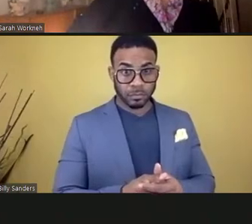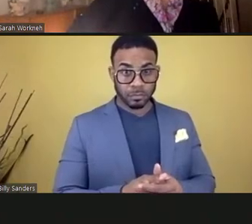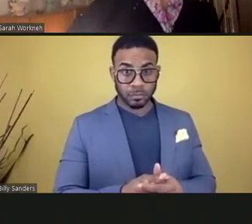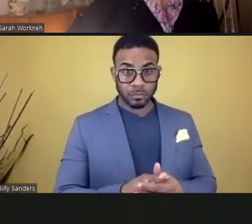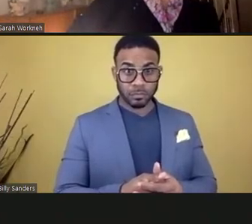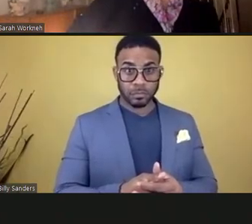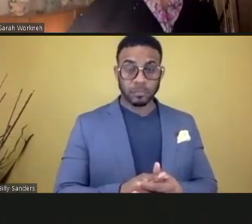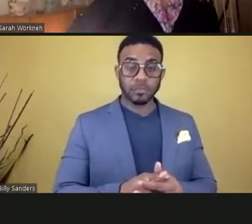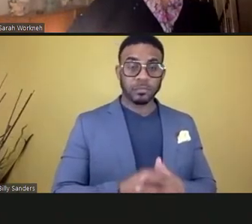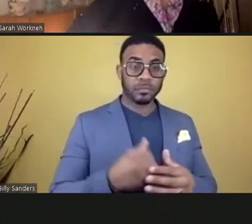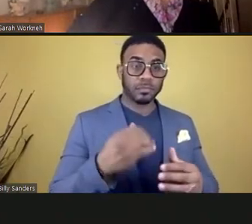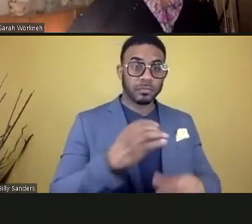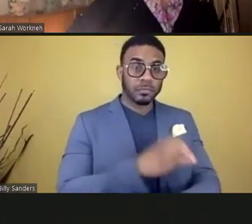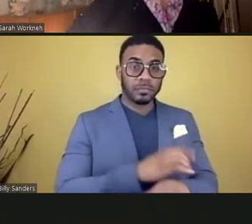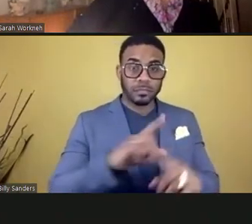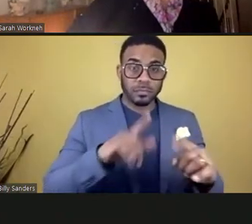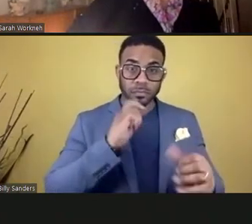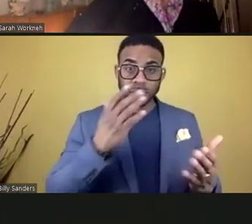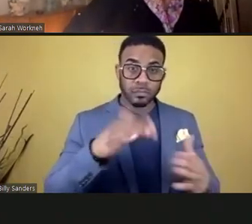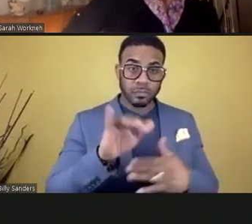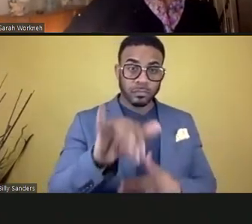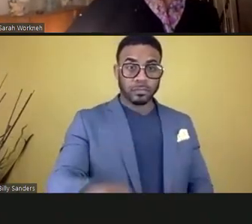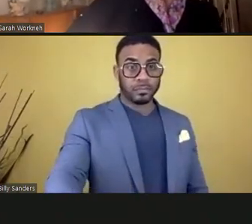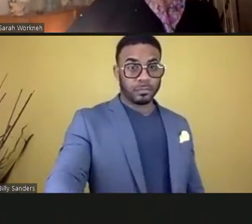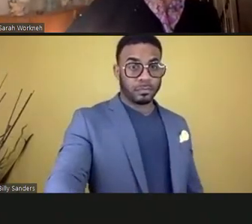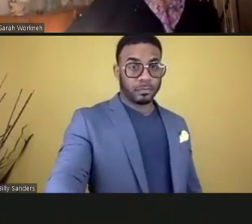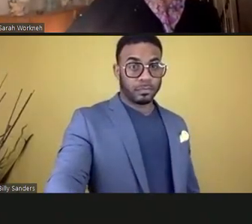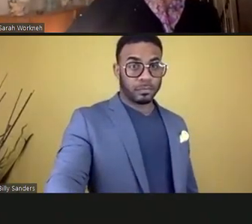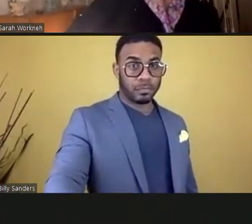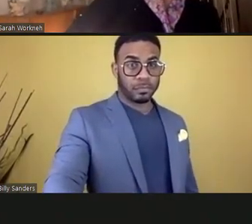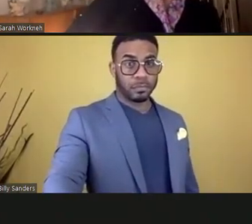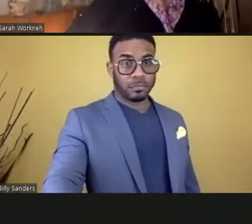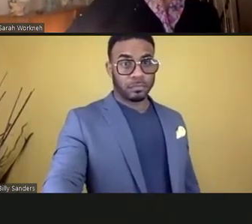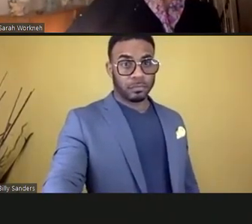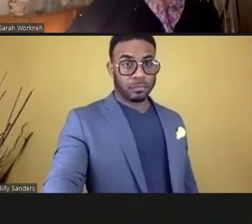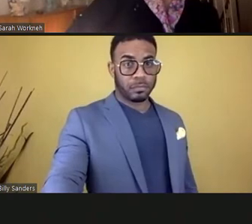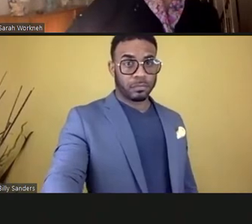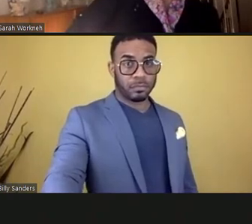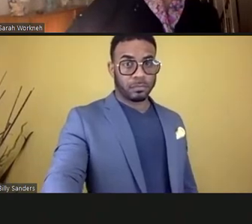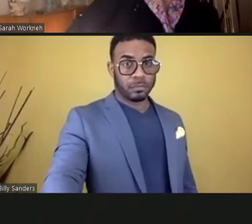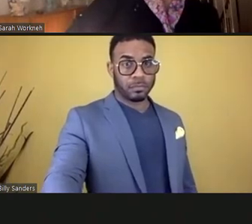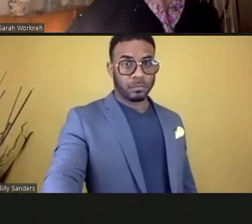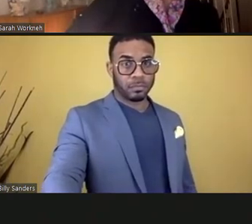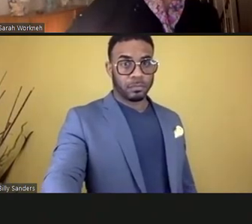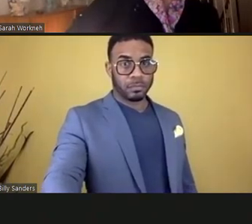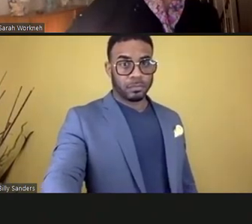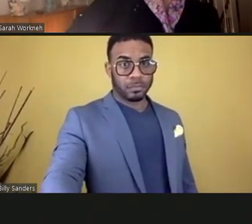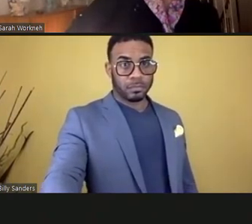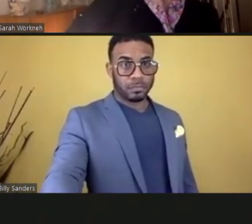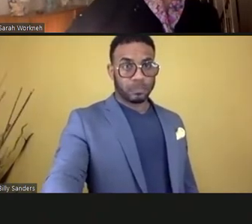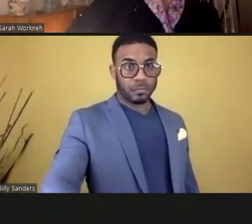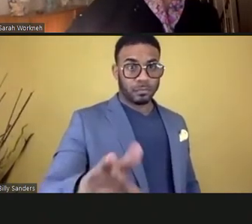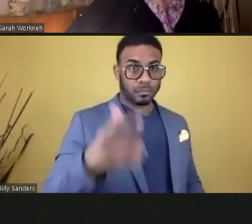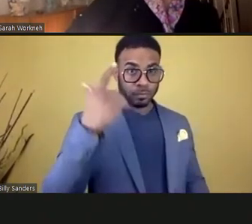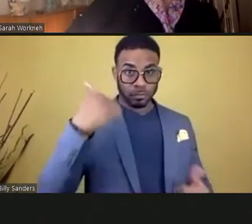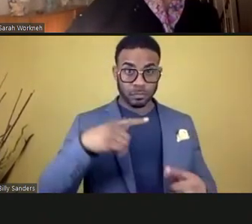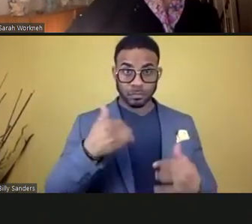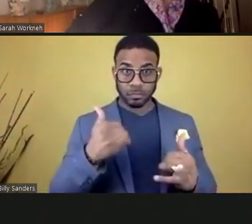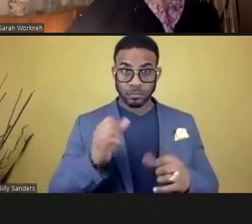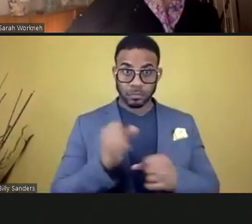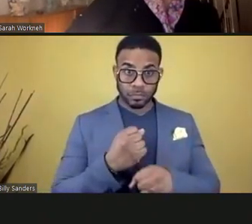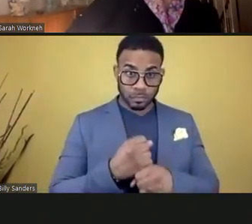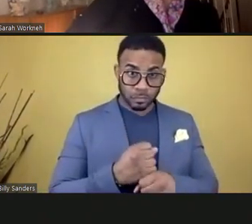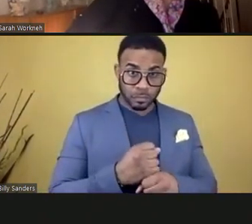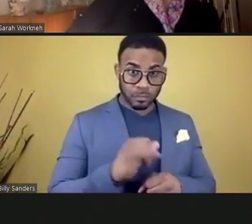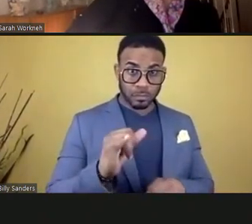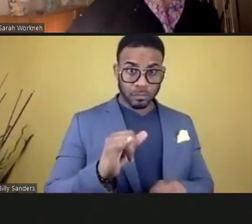power dynamics that are present in that? I think really quickly for us is we're trying to create kind of